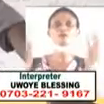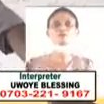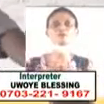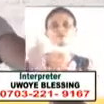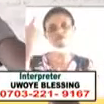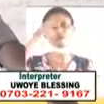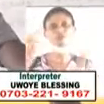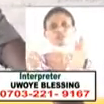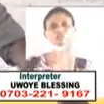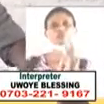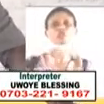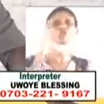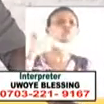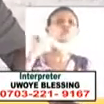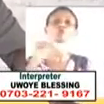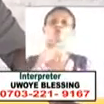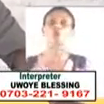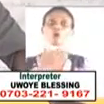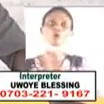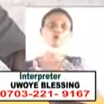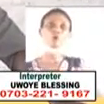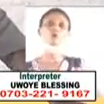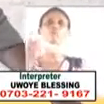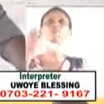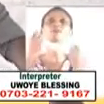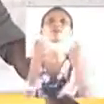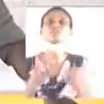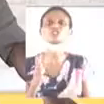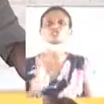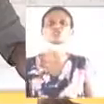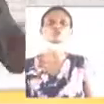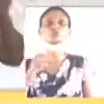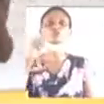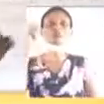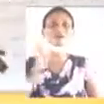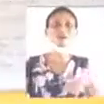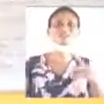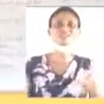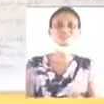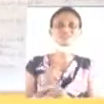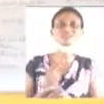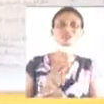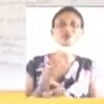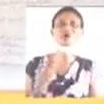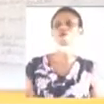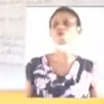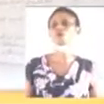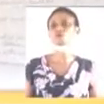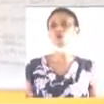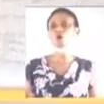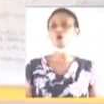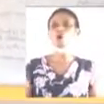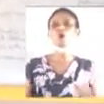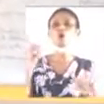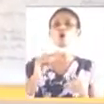It's not enough to give birth to children that you cannot take care of. It's a preventive measure. The